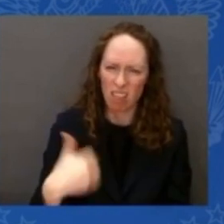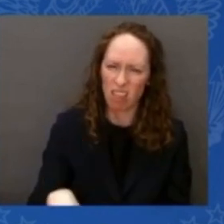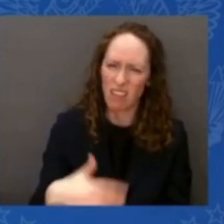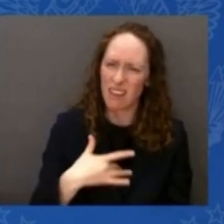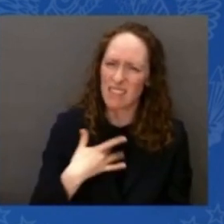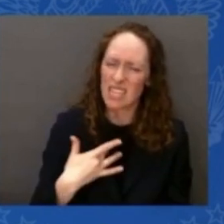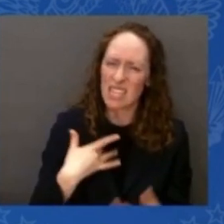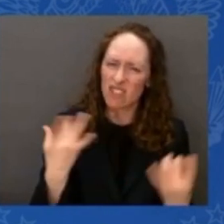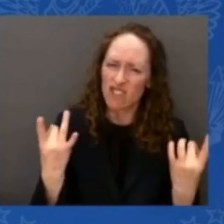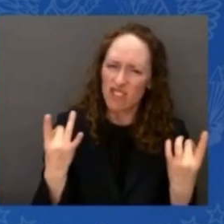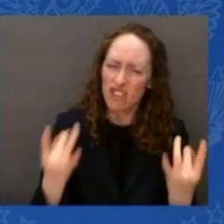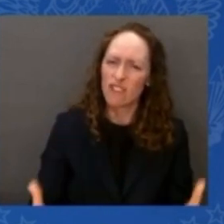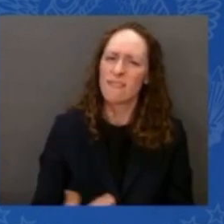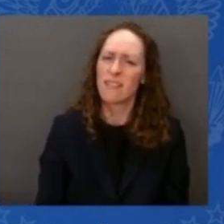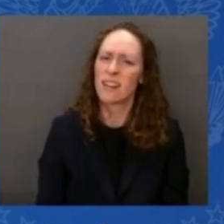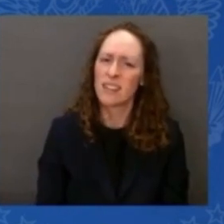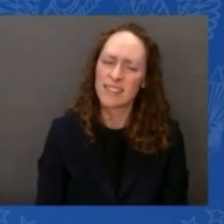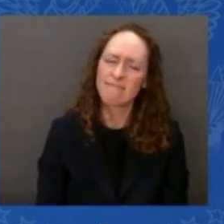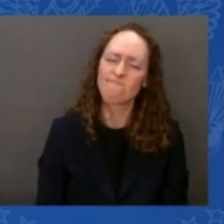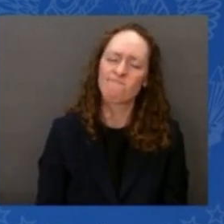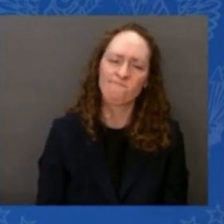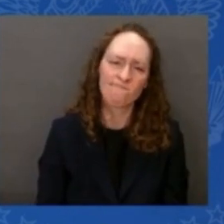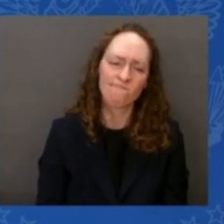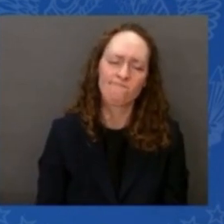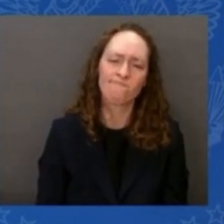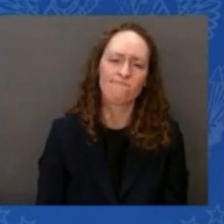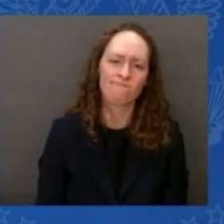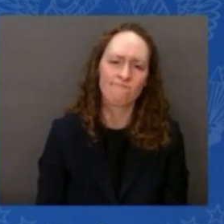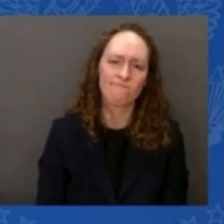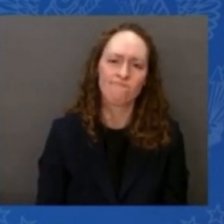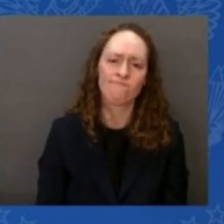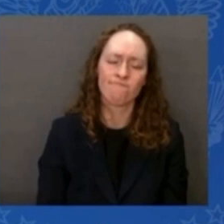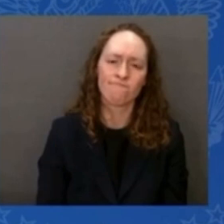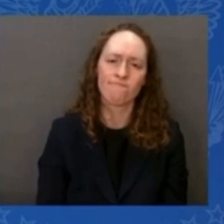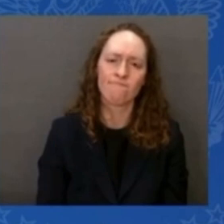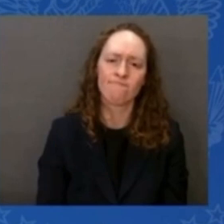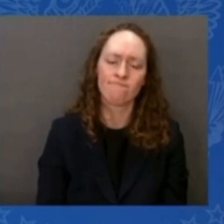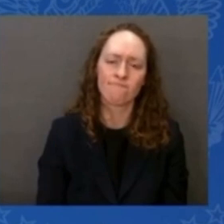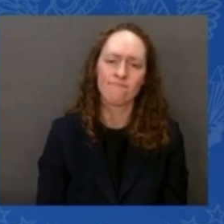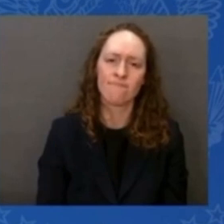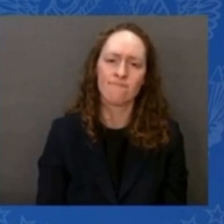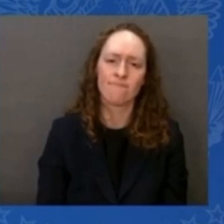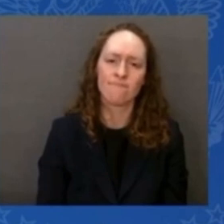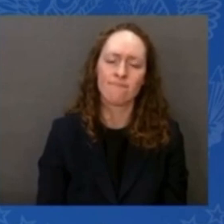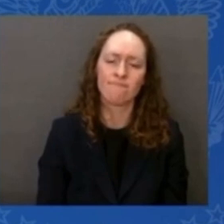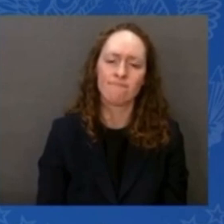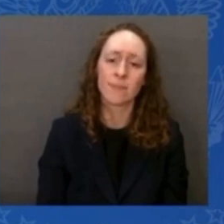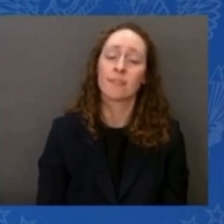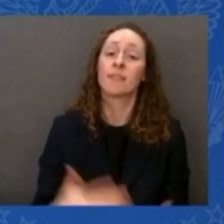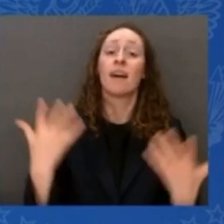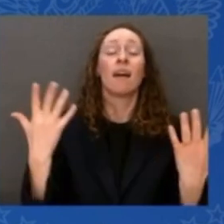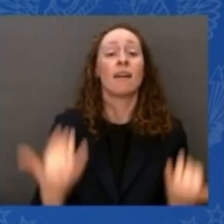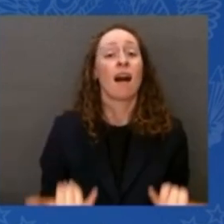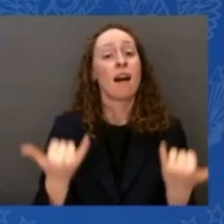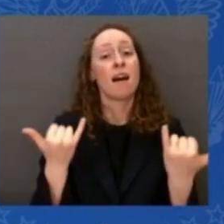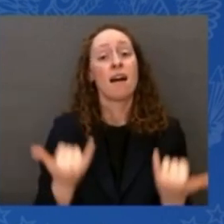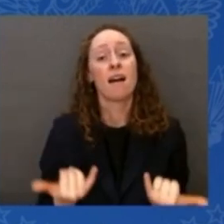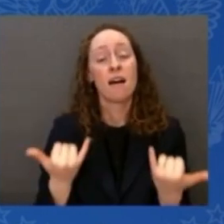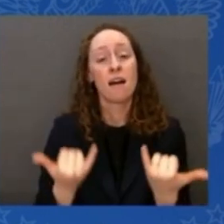in terms of making the same requirements for the elder, for all people, as they do for the elderly in